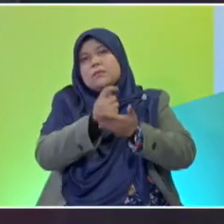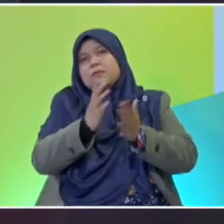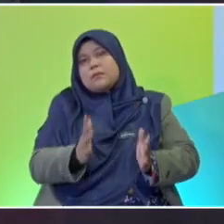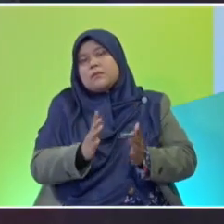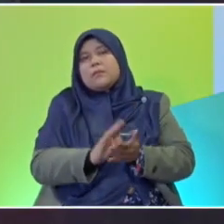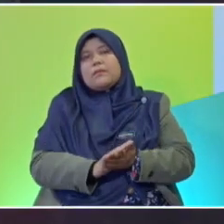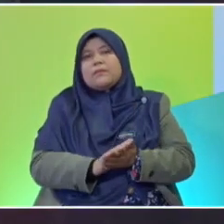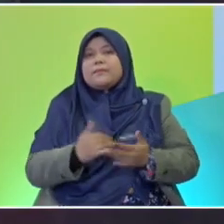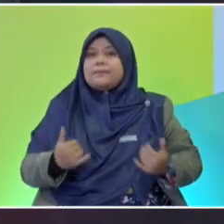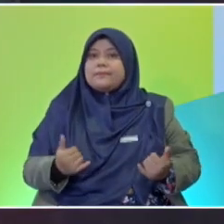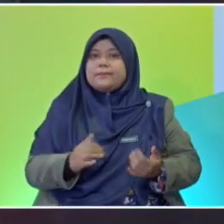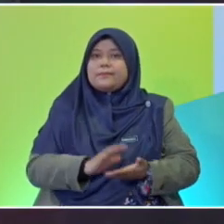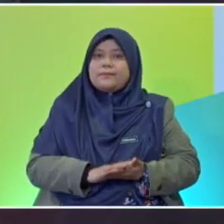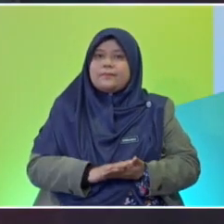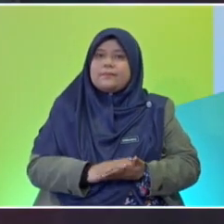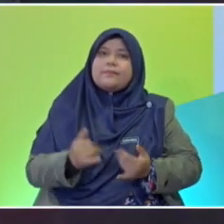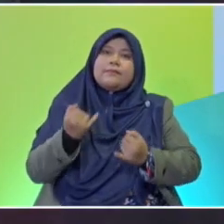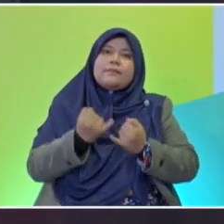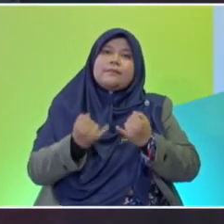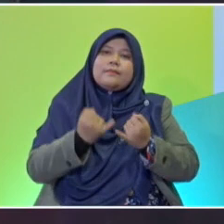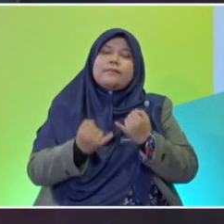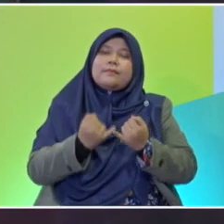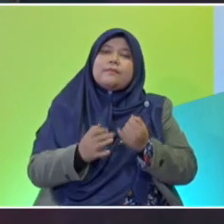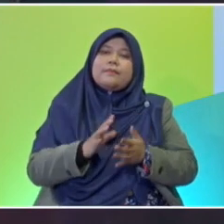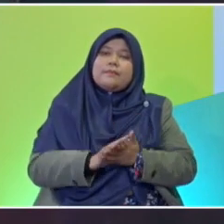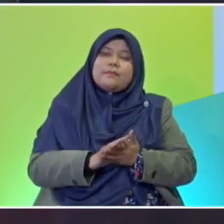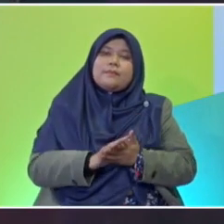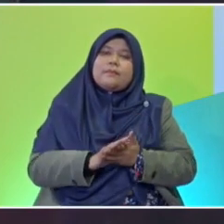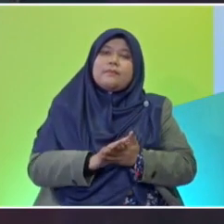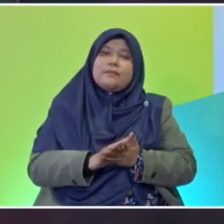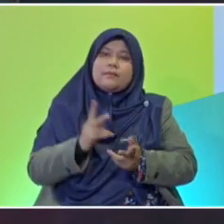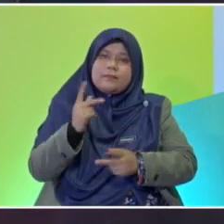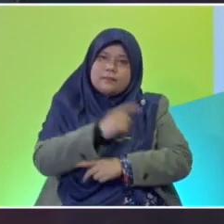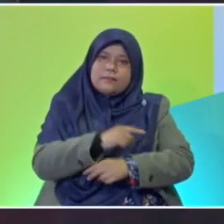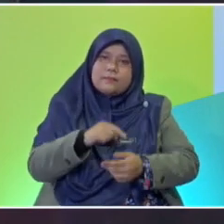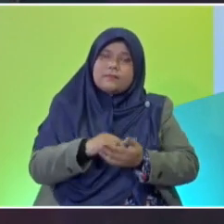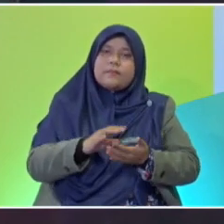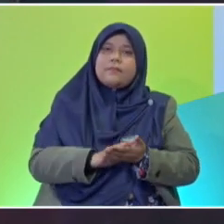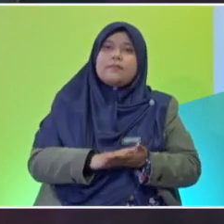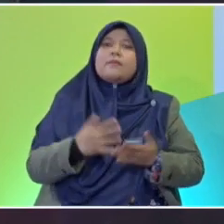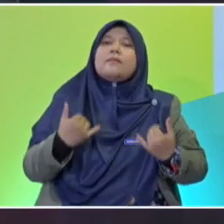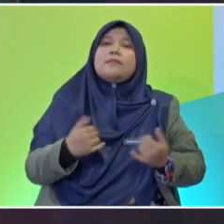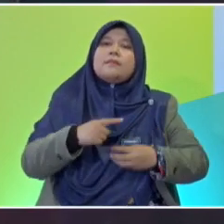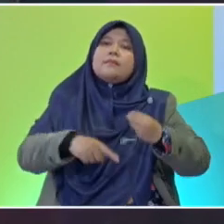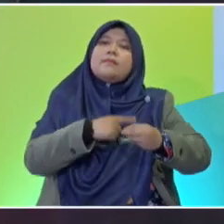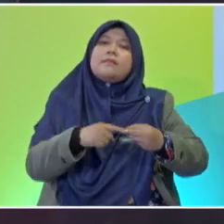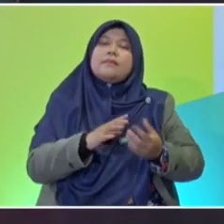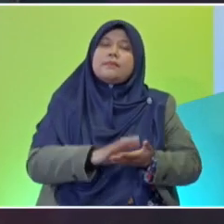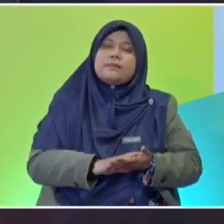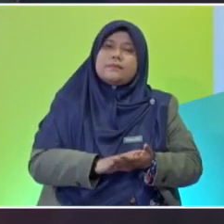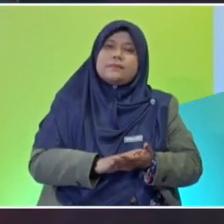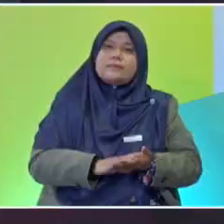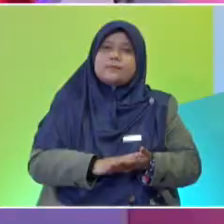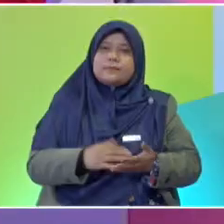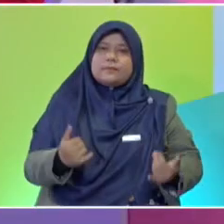teacher, looks like we have come to the end of today's episode. But before that, maybe you could share with us a summary of what we have just learned today, teacher. Okay, so